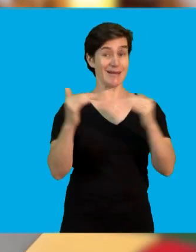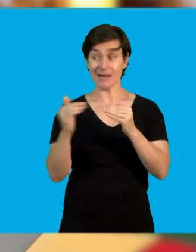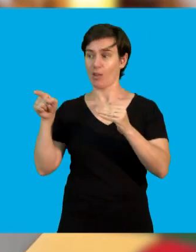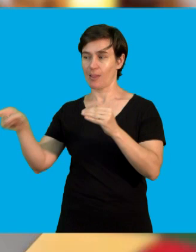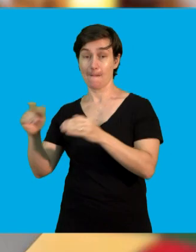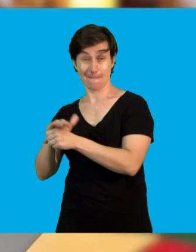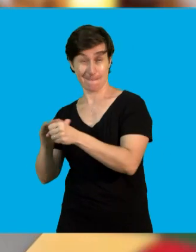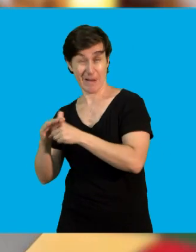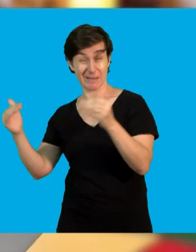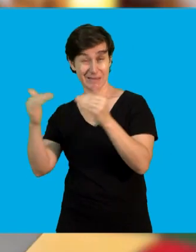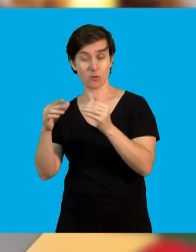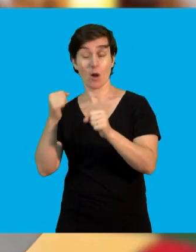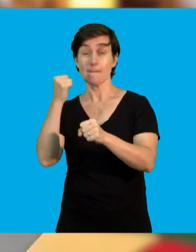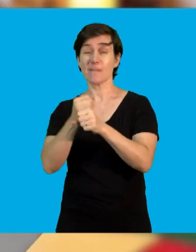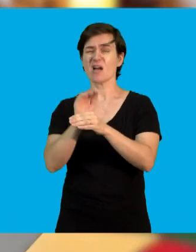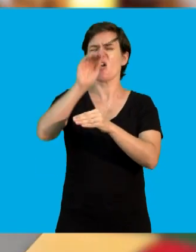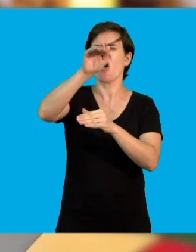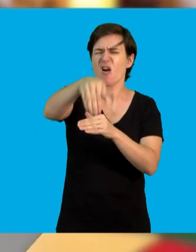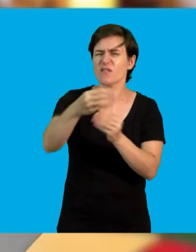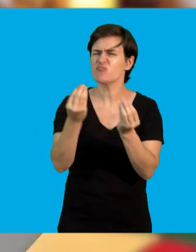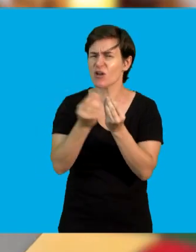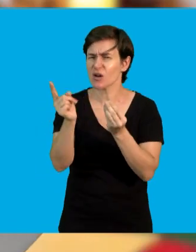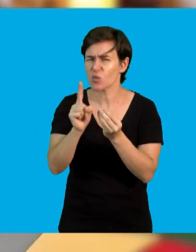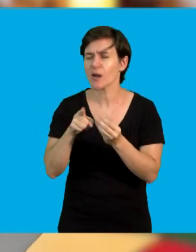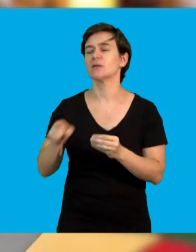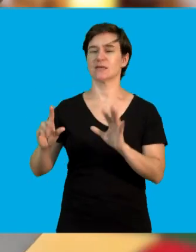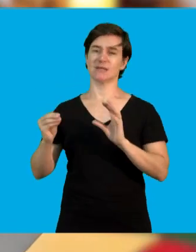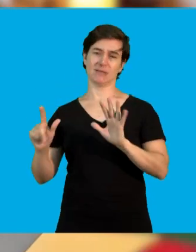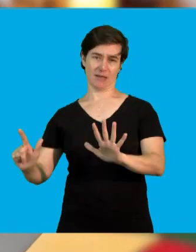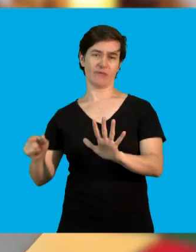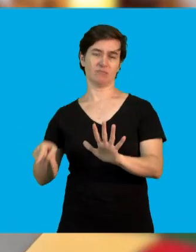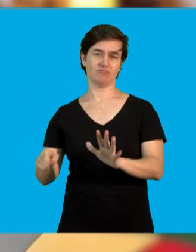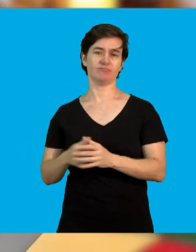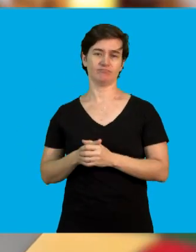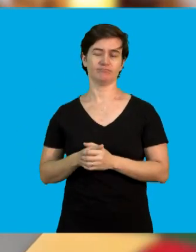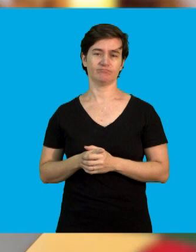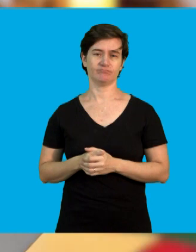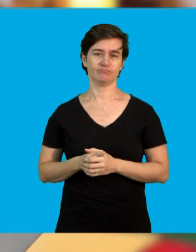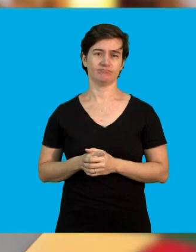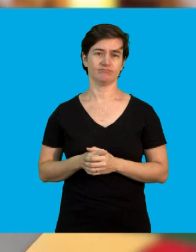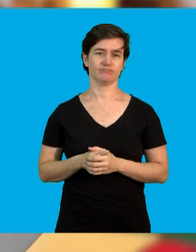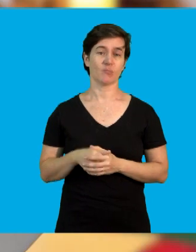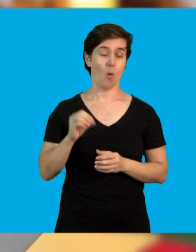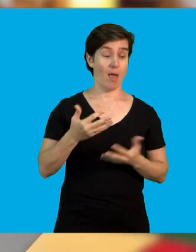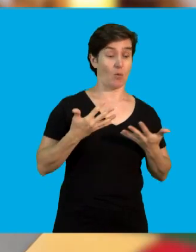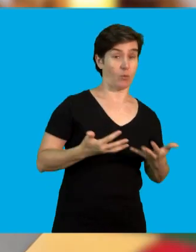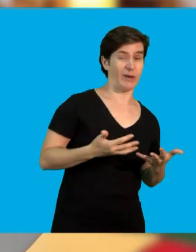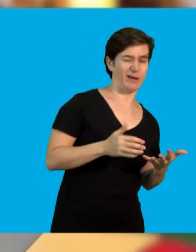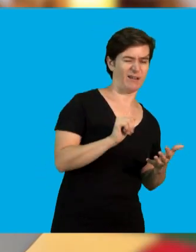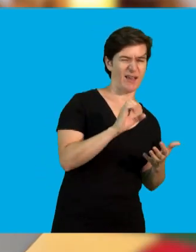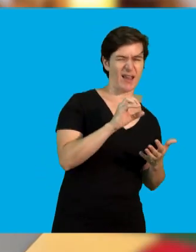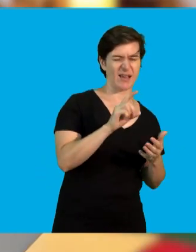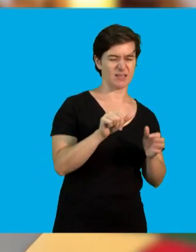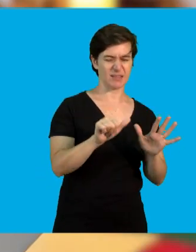the strength of the base. So they should both be either strong acid and a strong base, or a weak acid and a weak